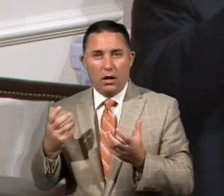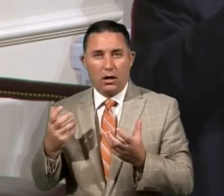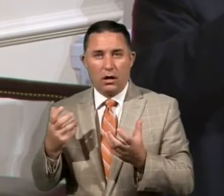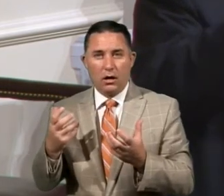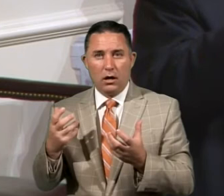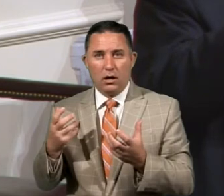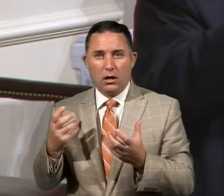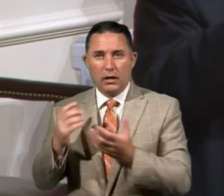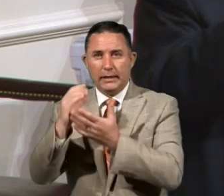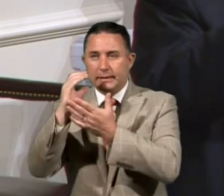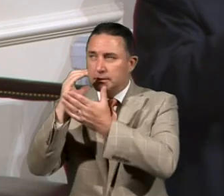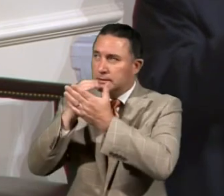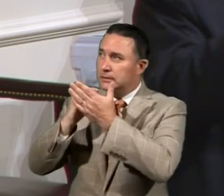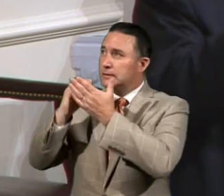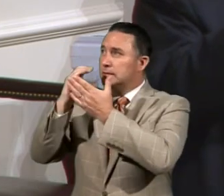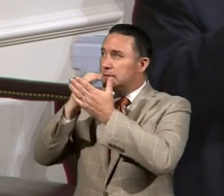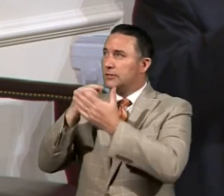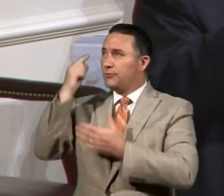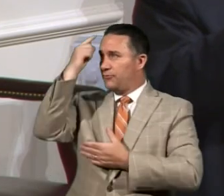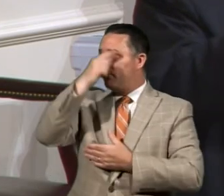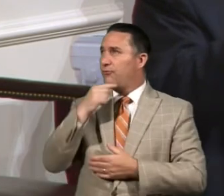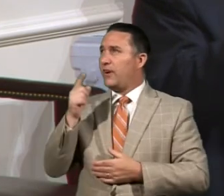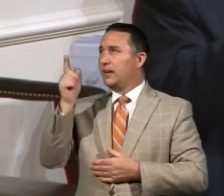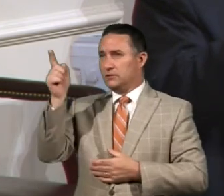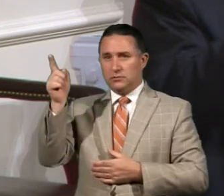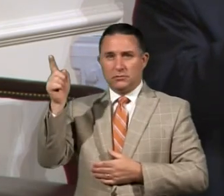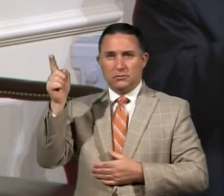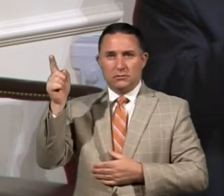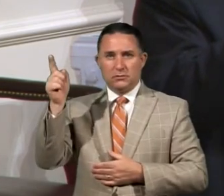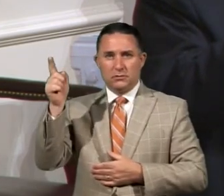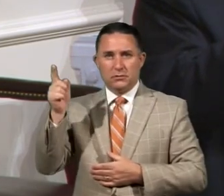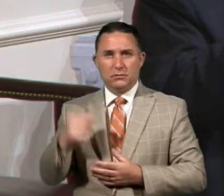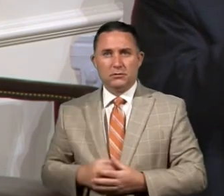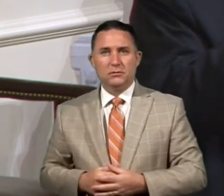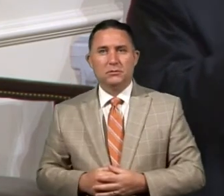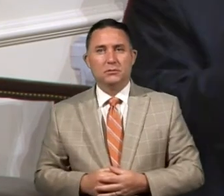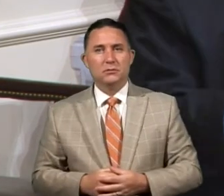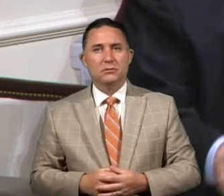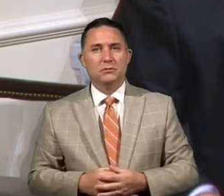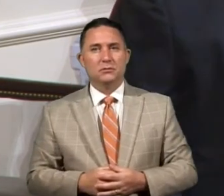I'm going to seek your face"?